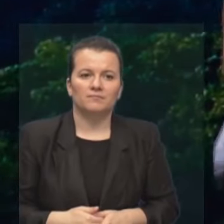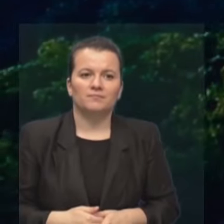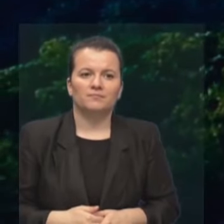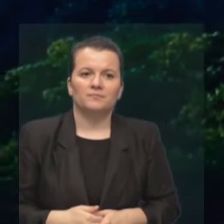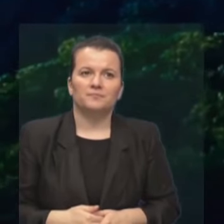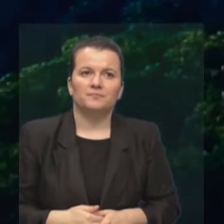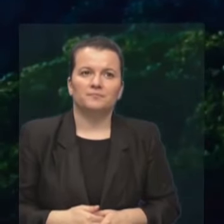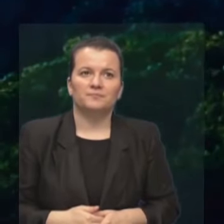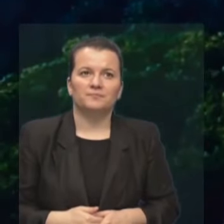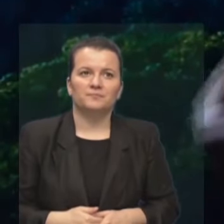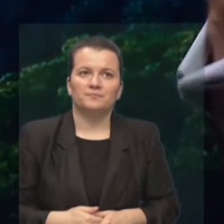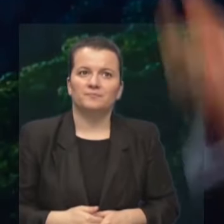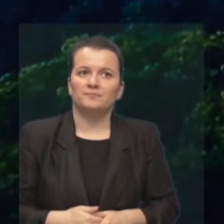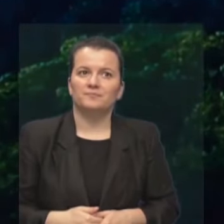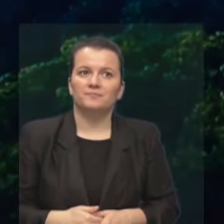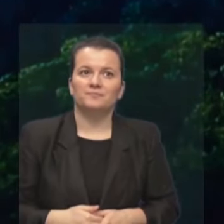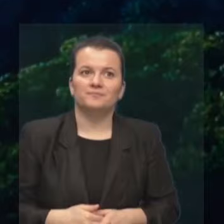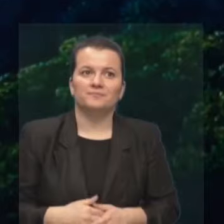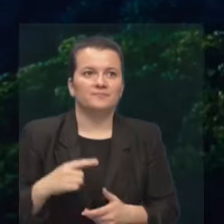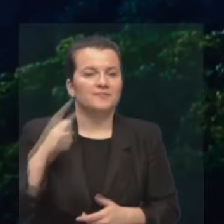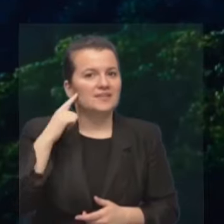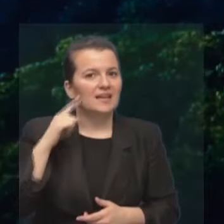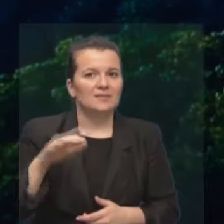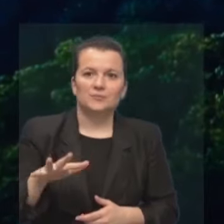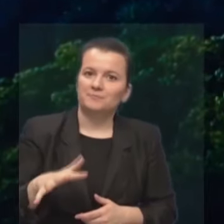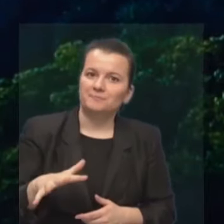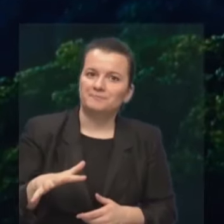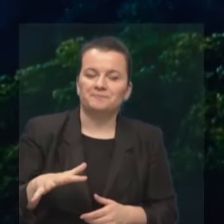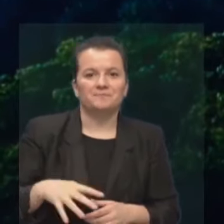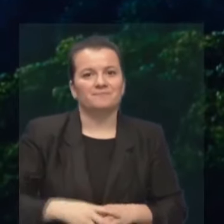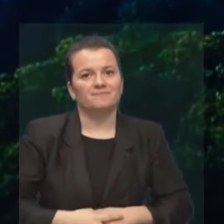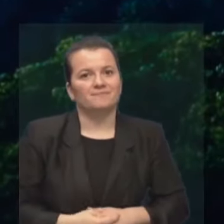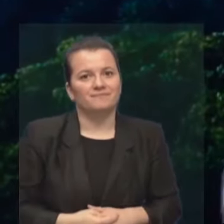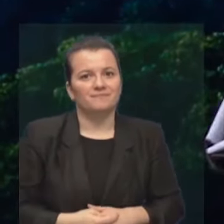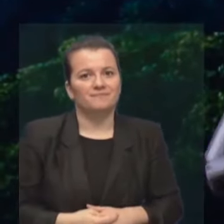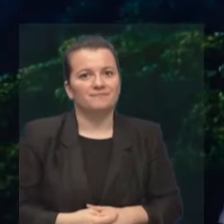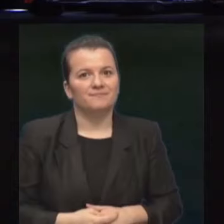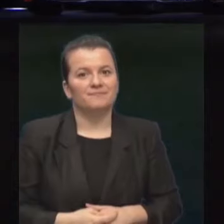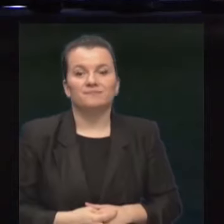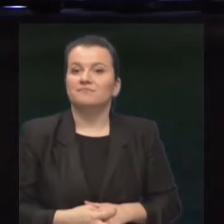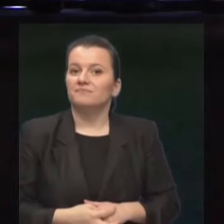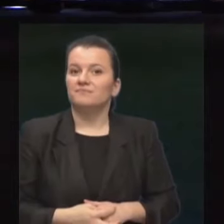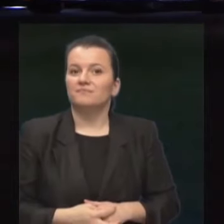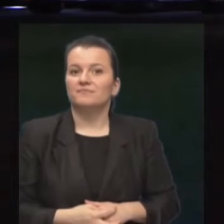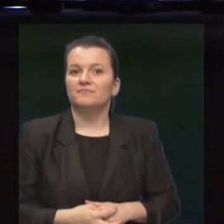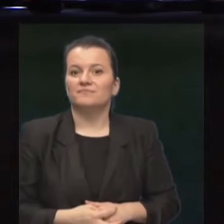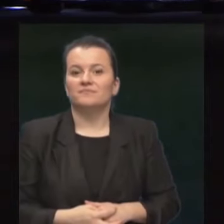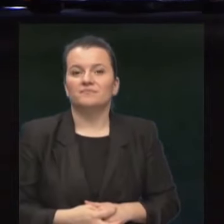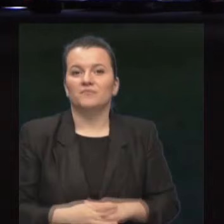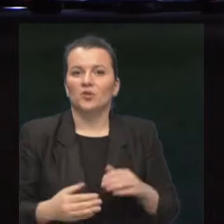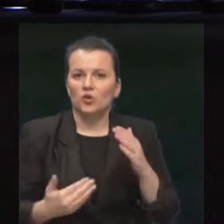be experienced, for example, in a journey by car towards new encounters or new horizons.